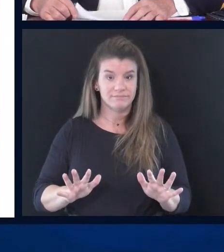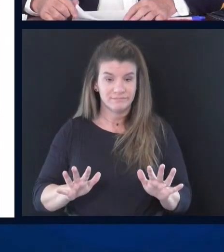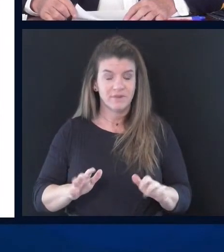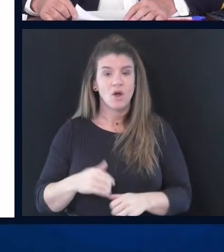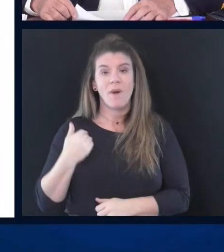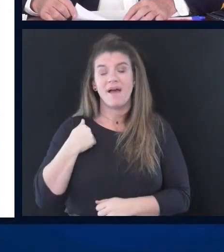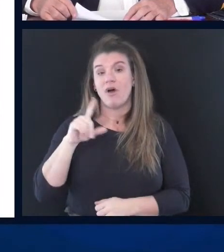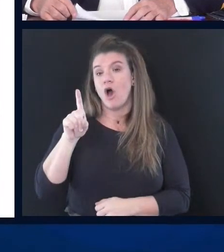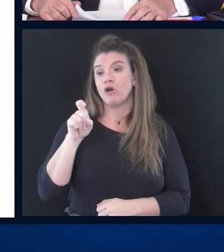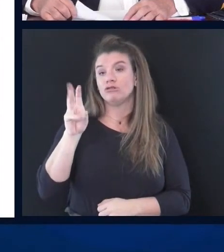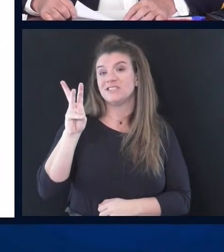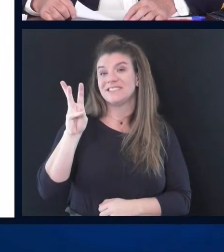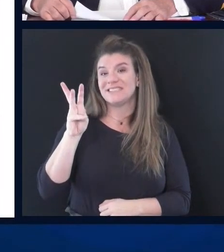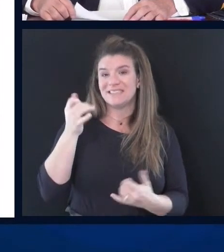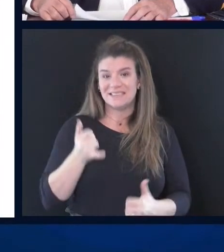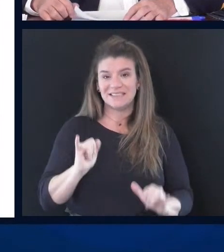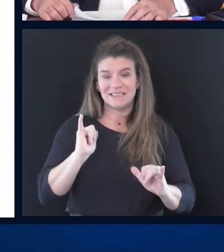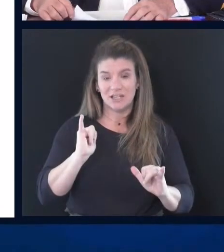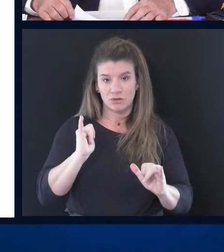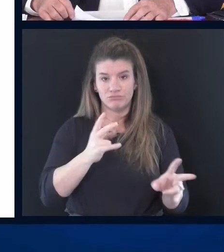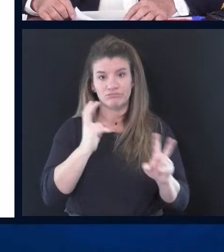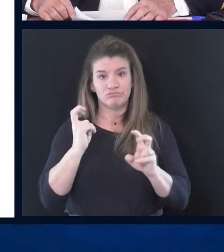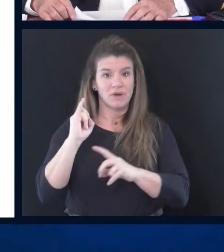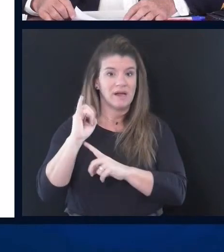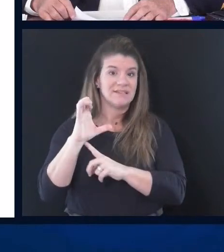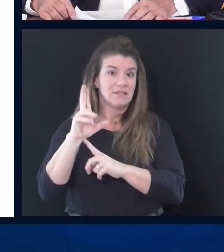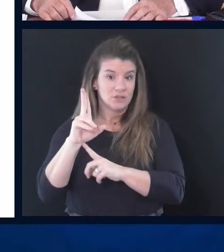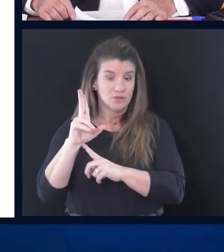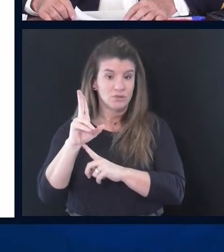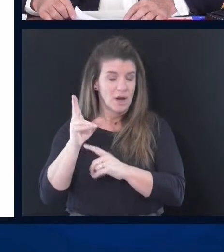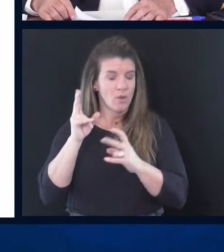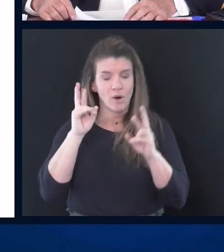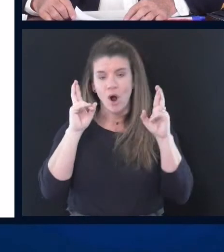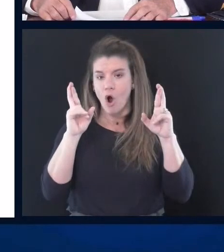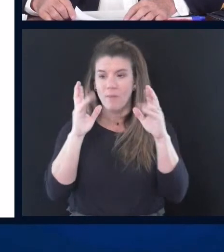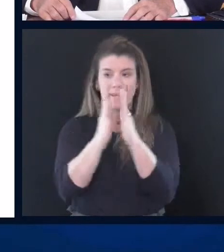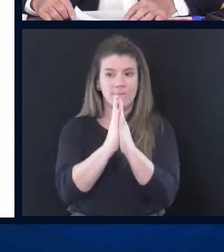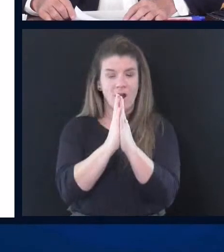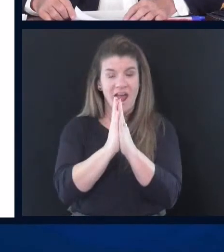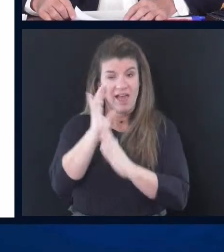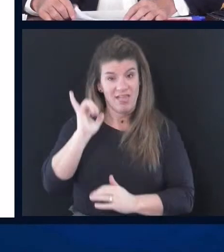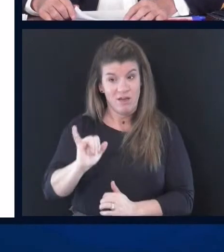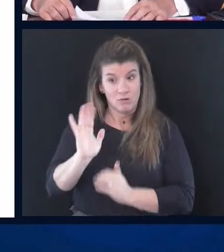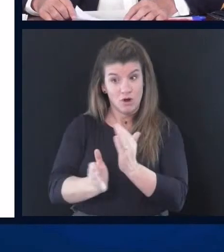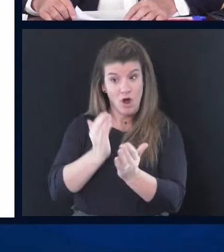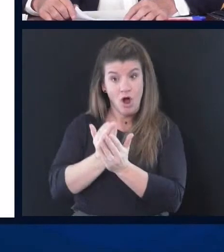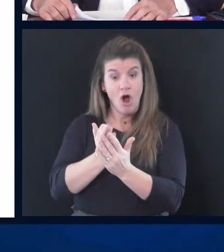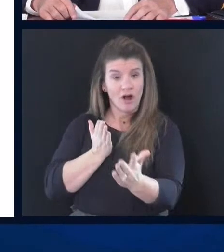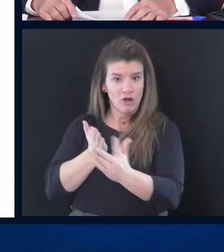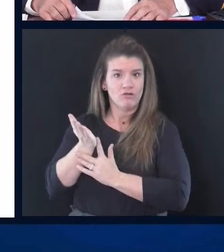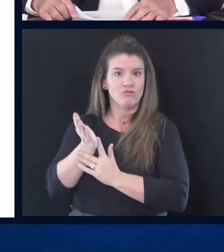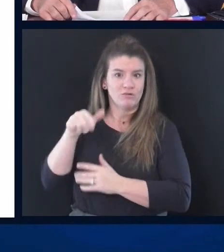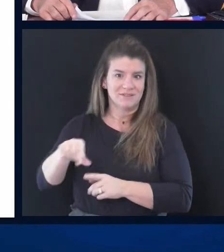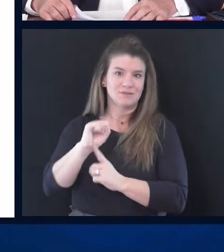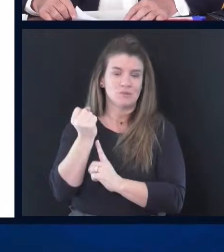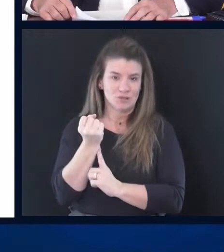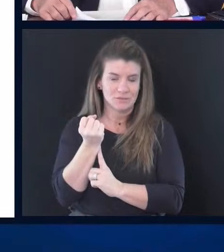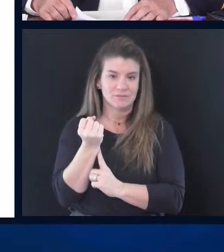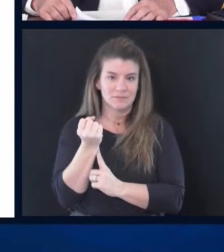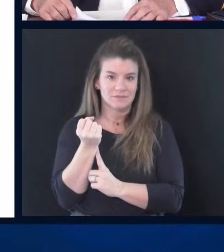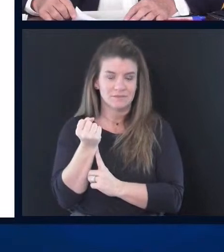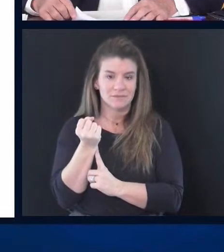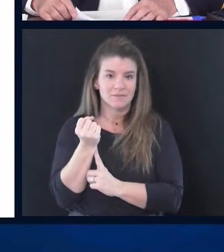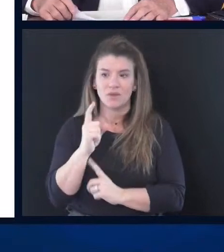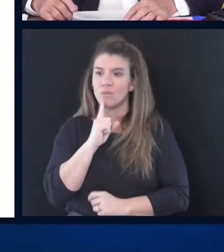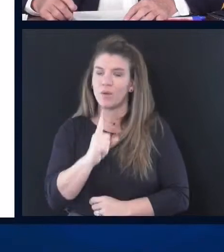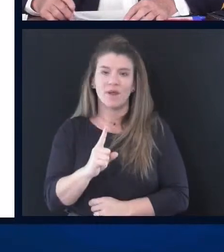We have 116 still in the ICU units, and we just hope and pray that all these people will get through this, and